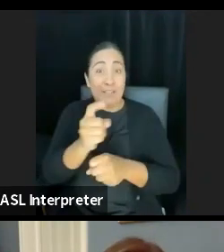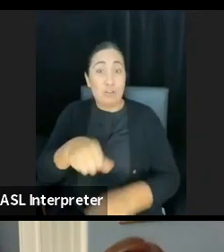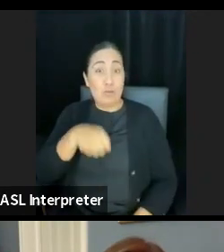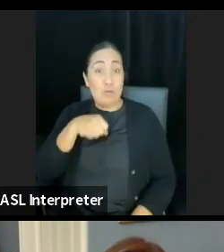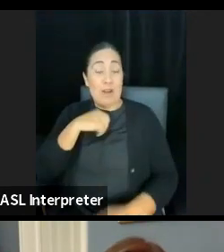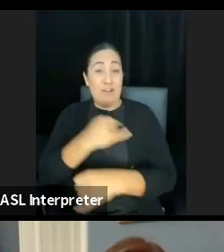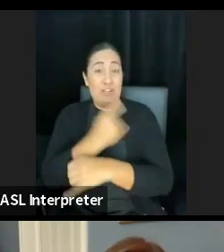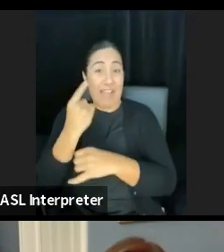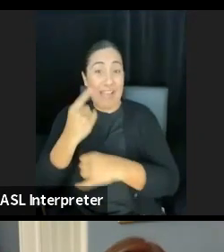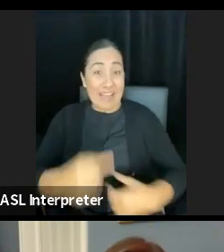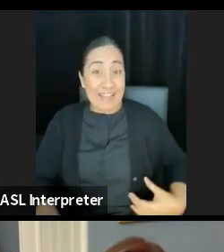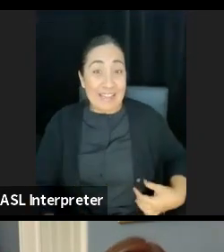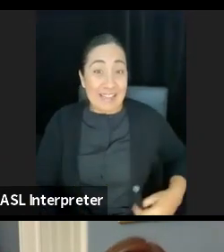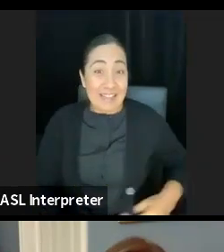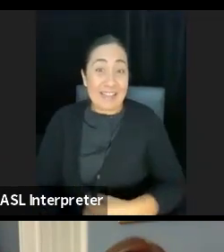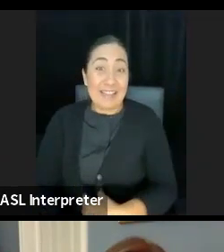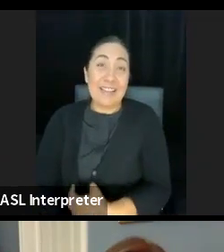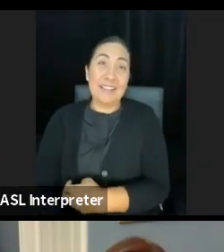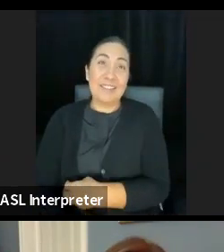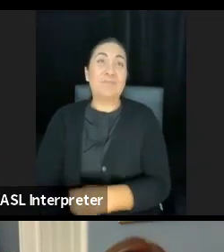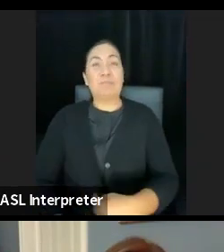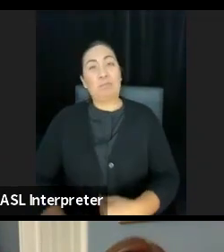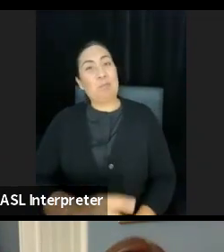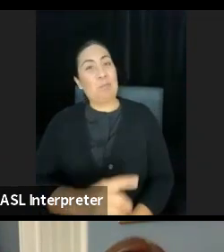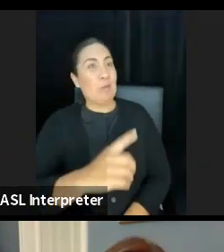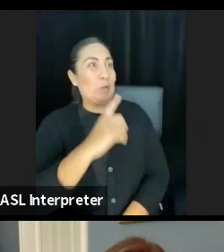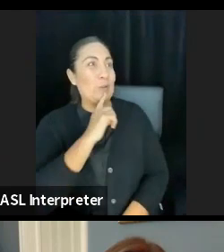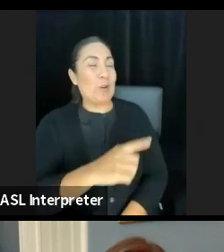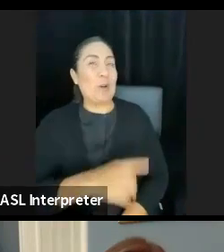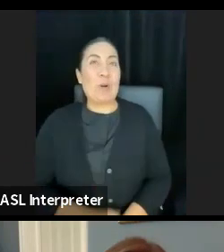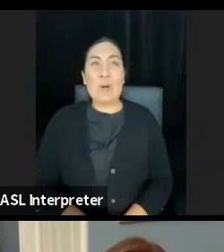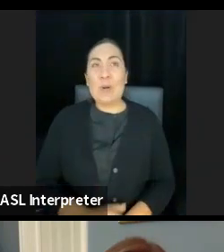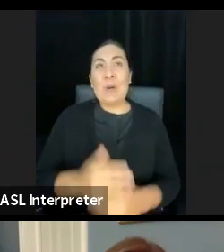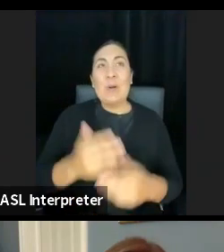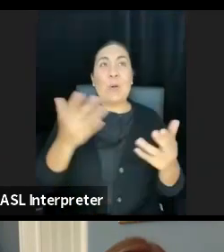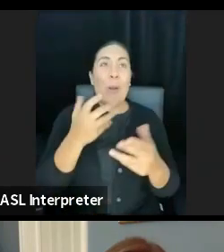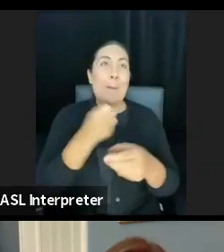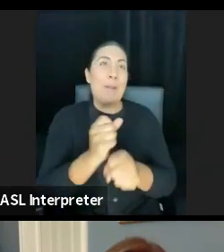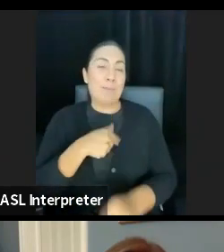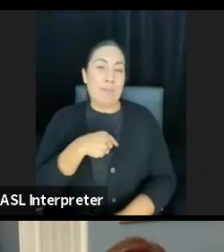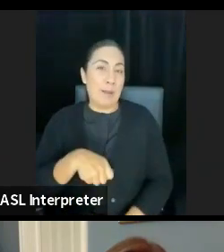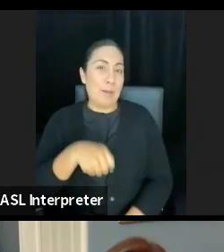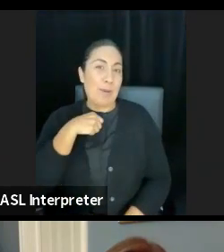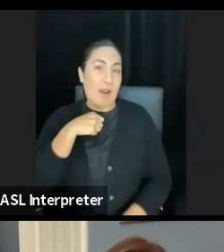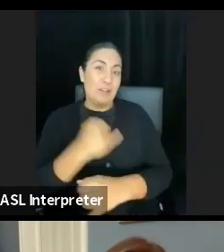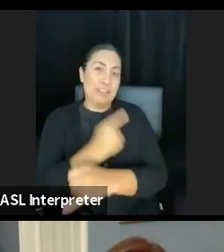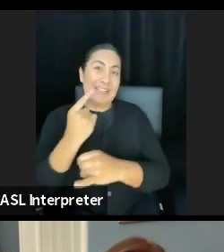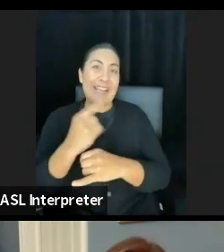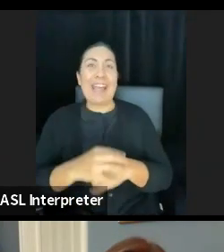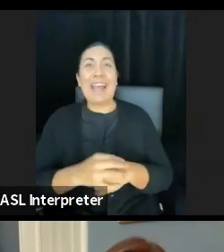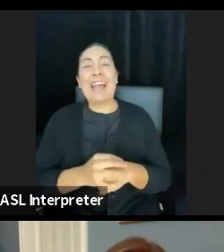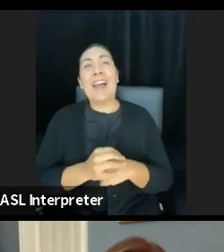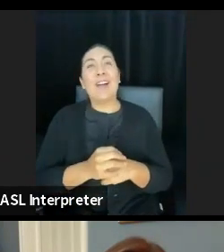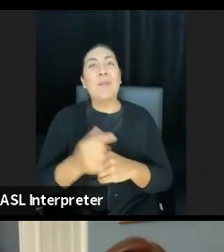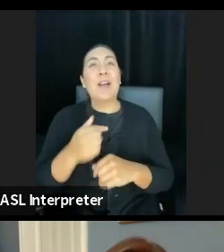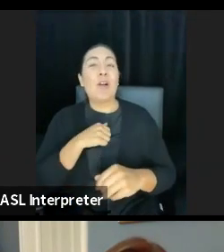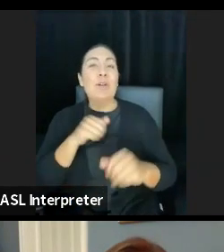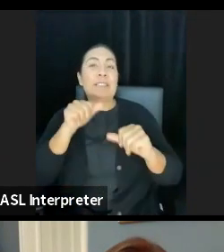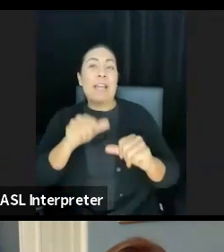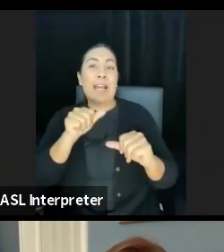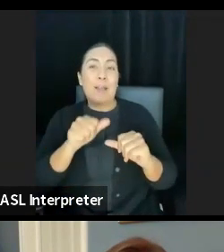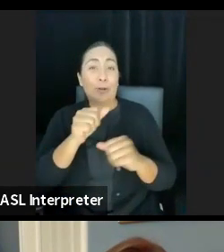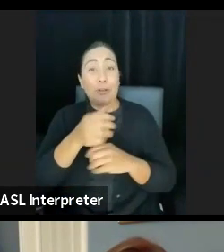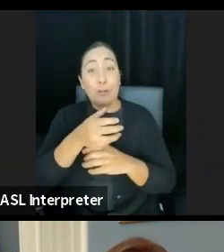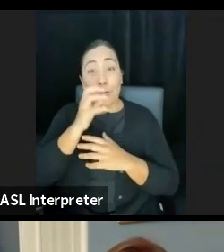Sure. Yeah, what's making me, I guess, proud today is I was able to drink some clean